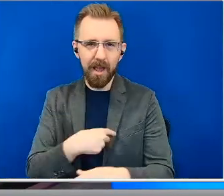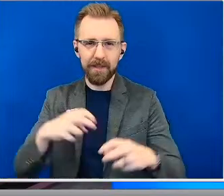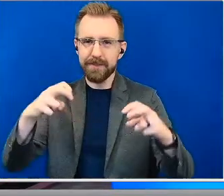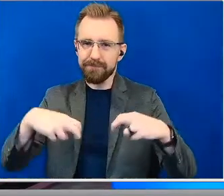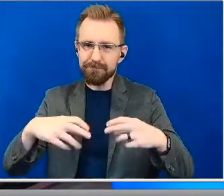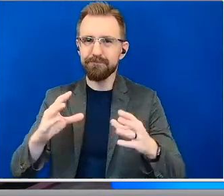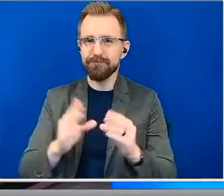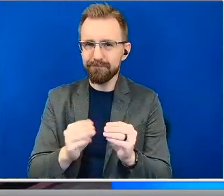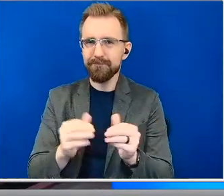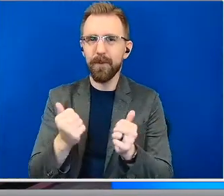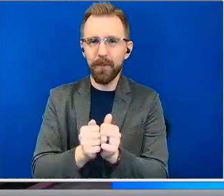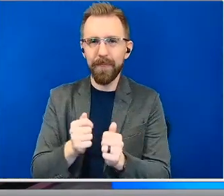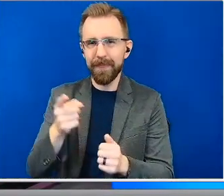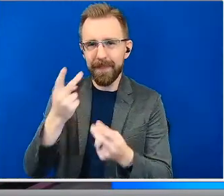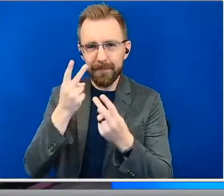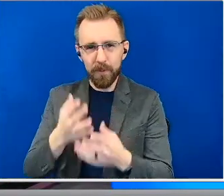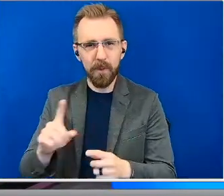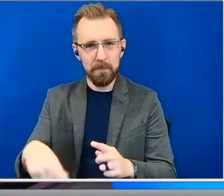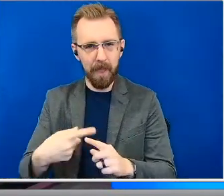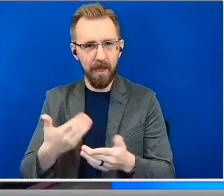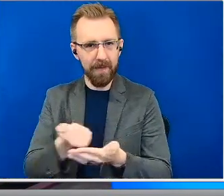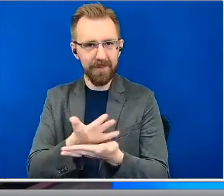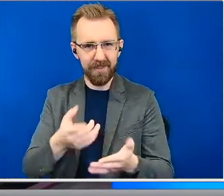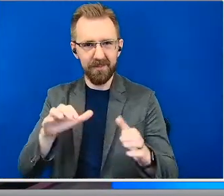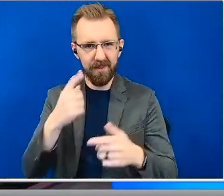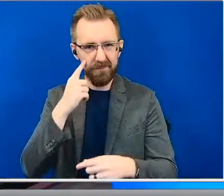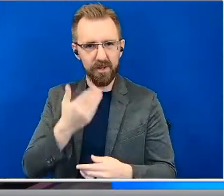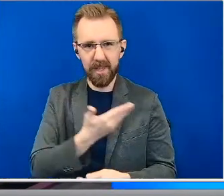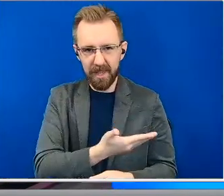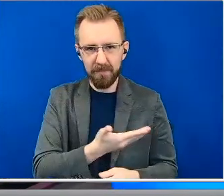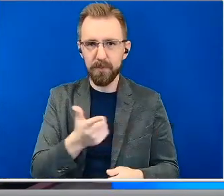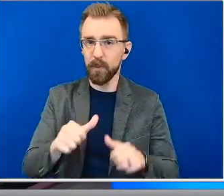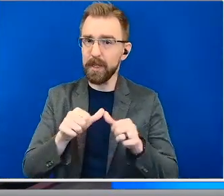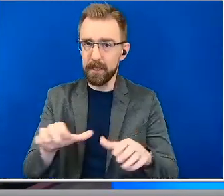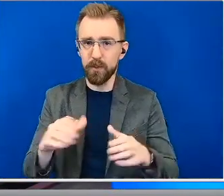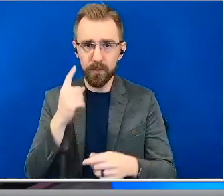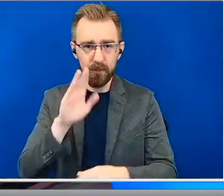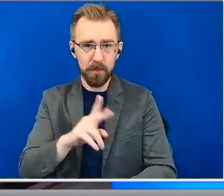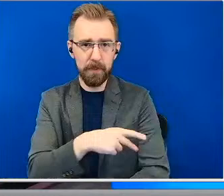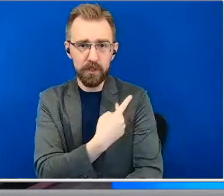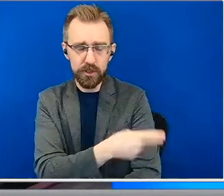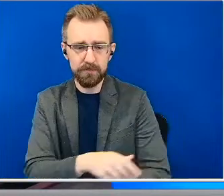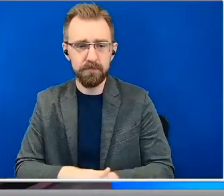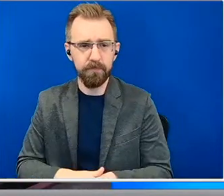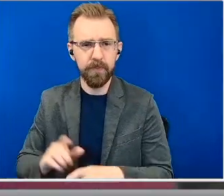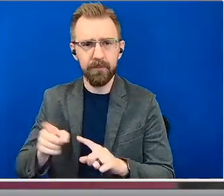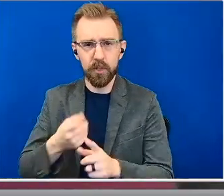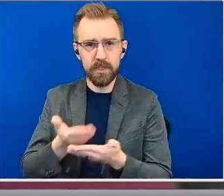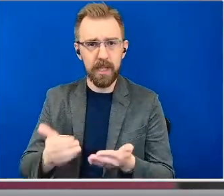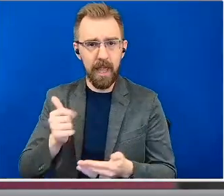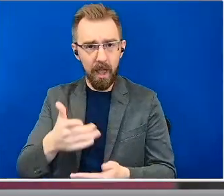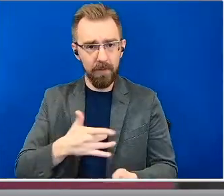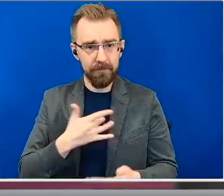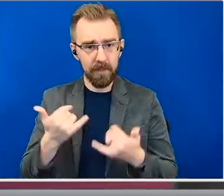about everything you've done for Daryle and that you continue to do for your patients. Daryle, first off, how are you feeling today? I feel